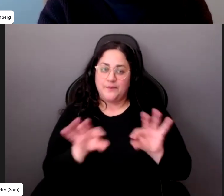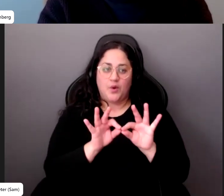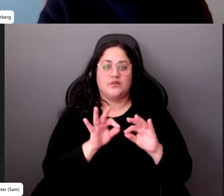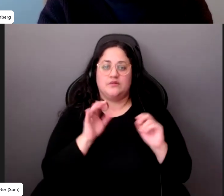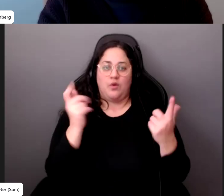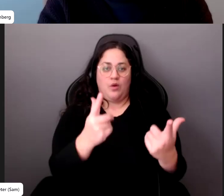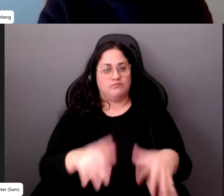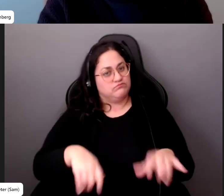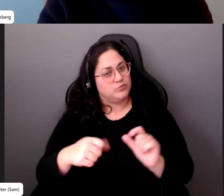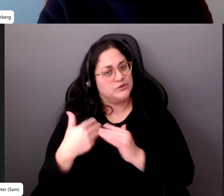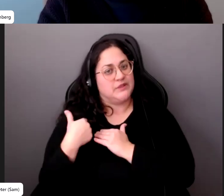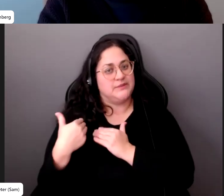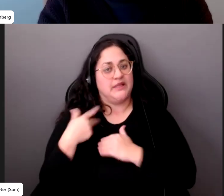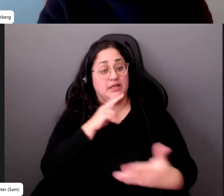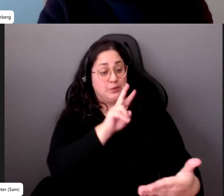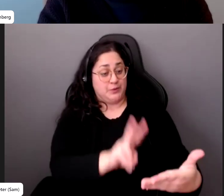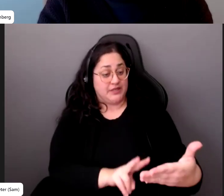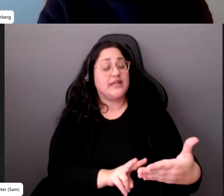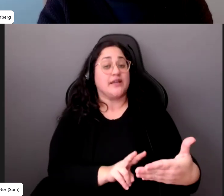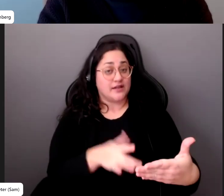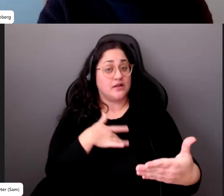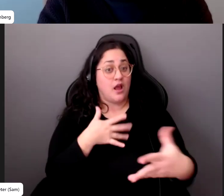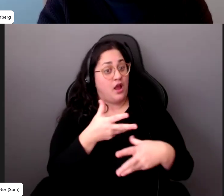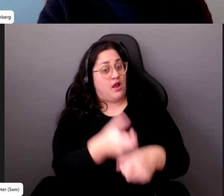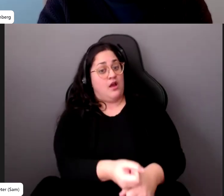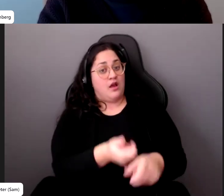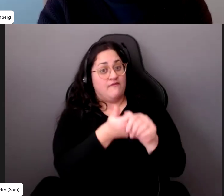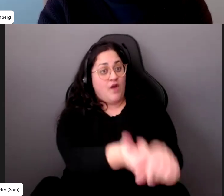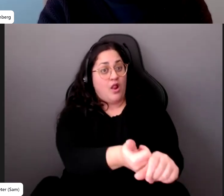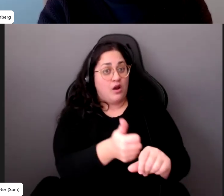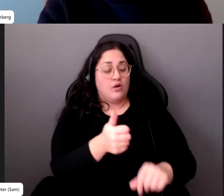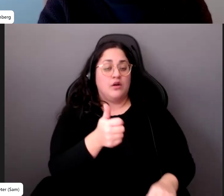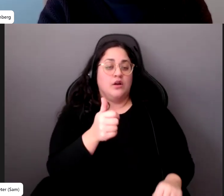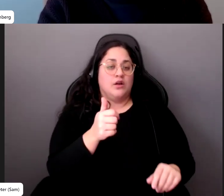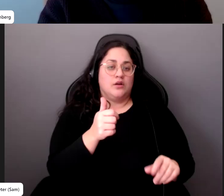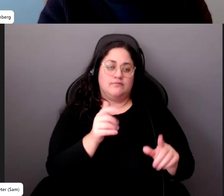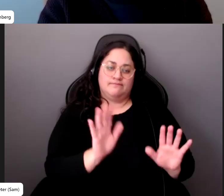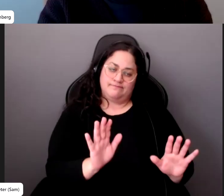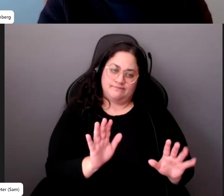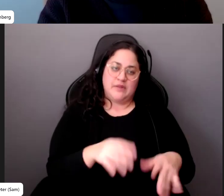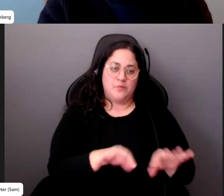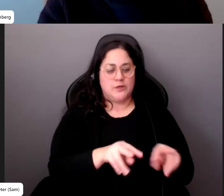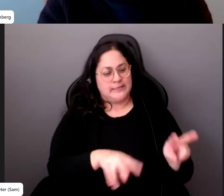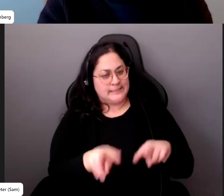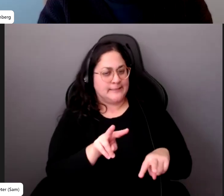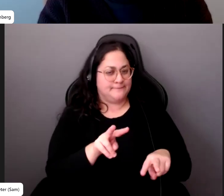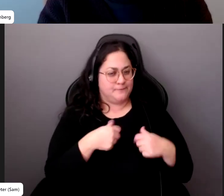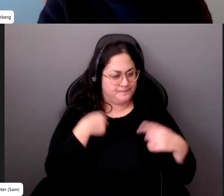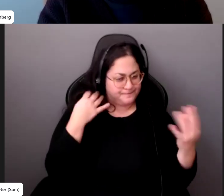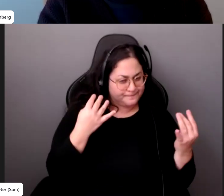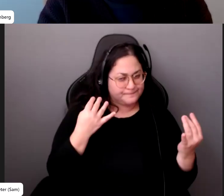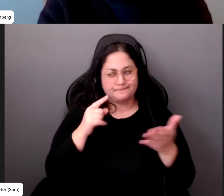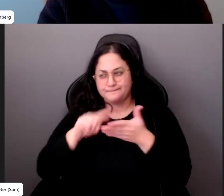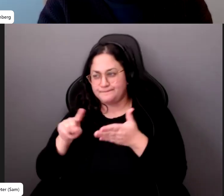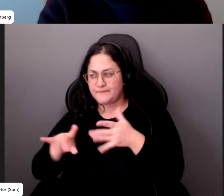of cross-referencing things. Yeah. There was a question for you, which was much, much earlier when you showed